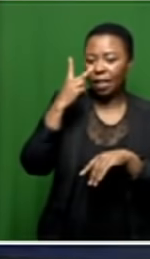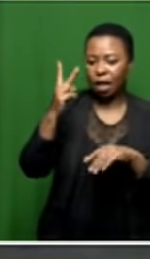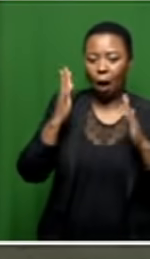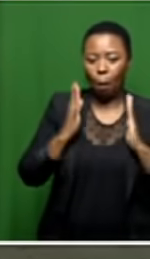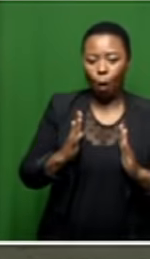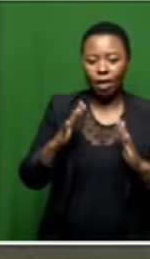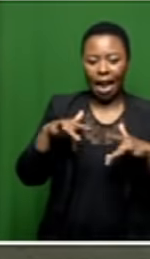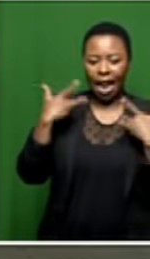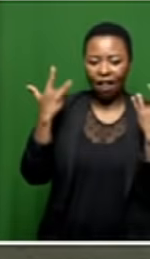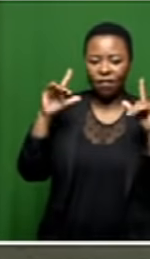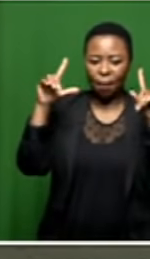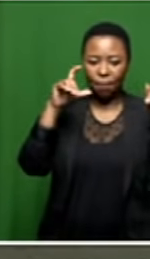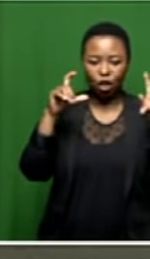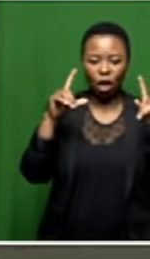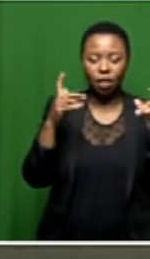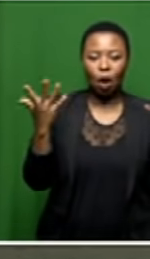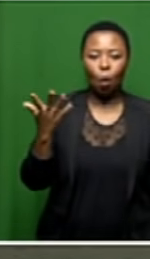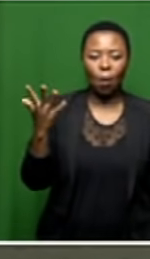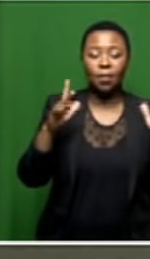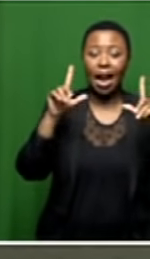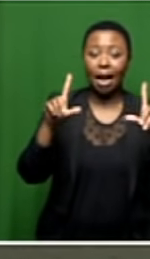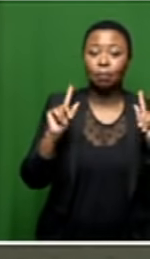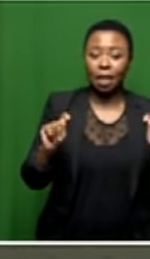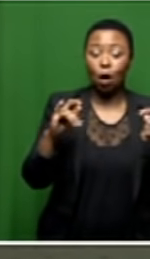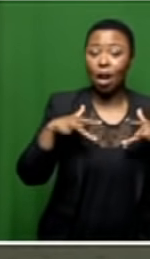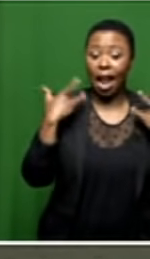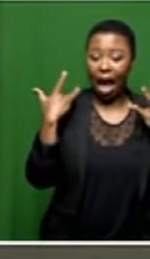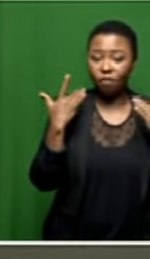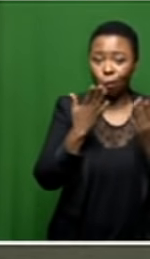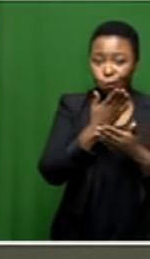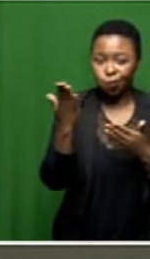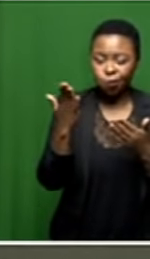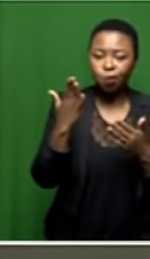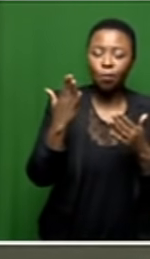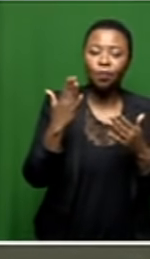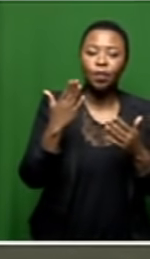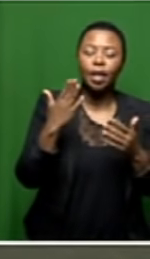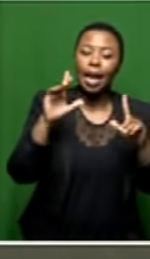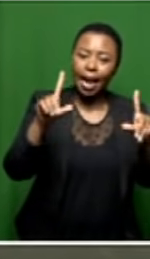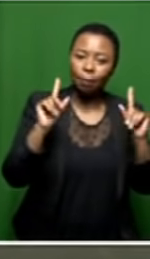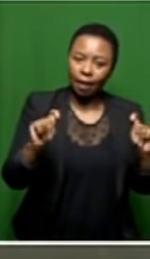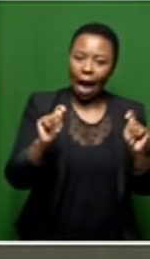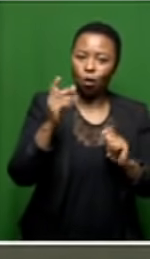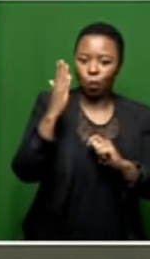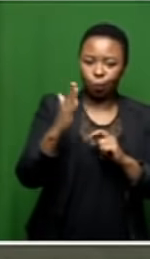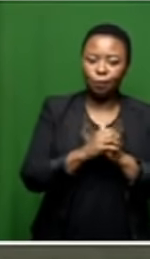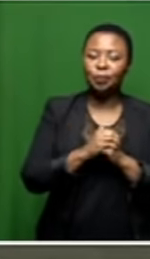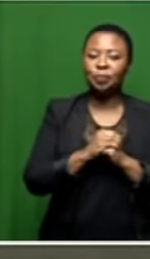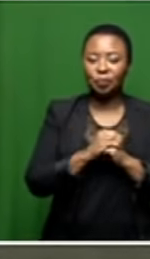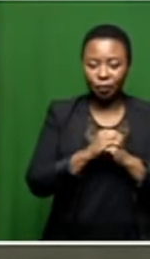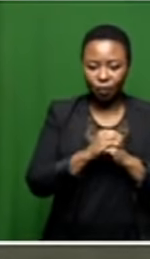arrived. Let's give you live pictures from Cape Town. Those are live pictures coming from the mother city. Those